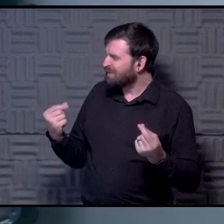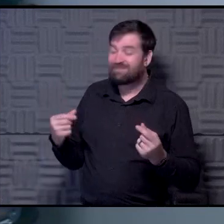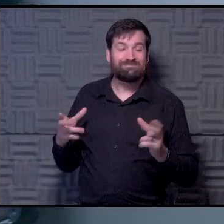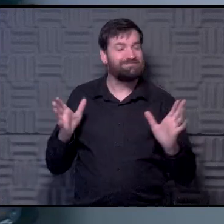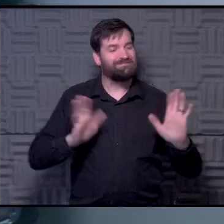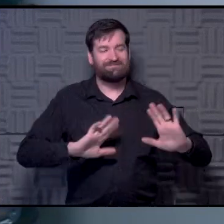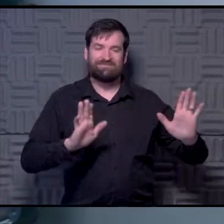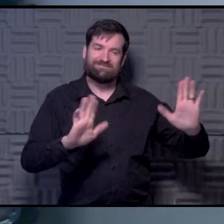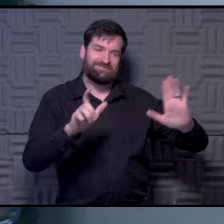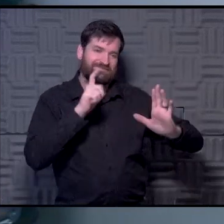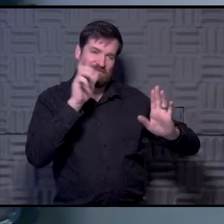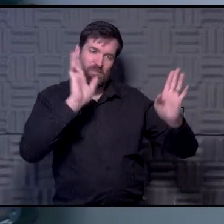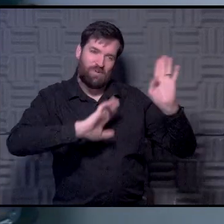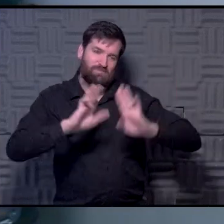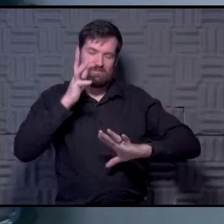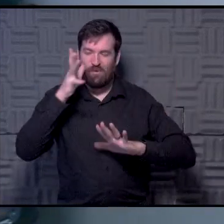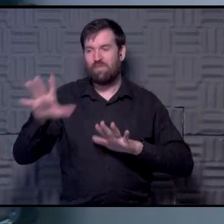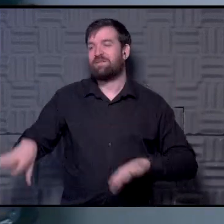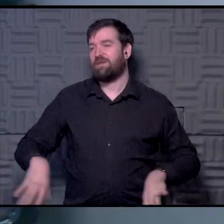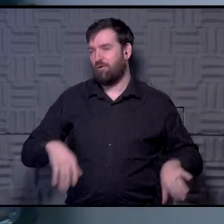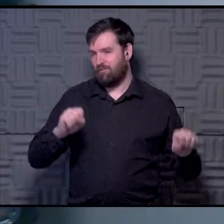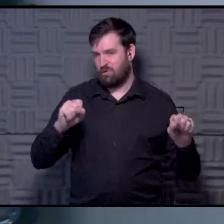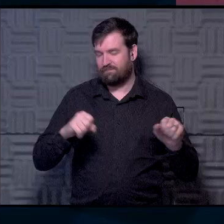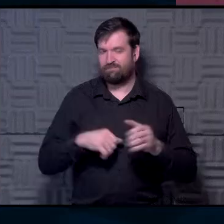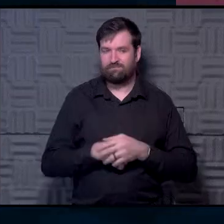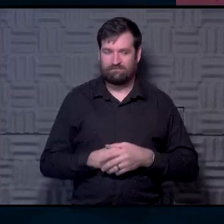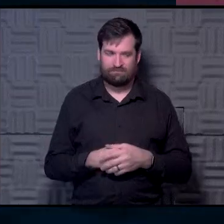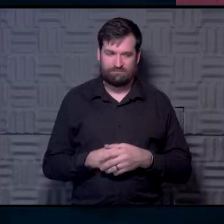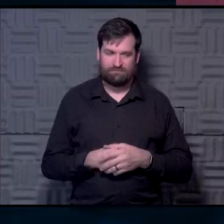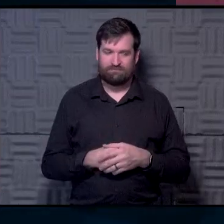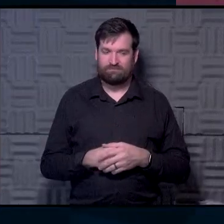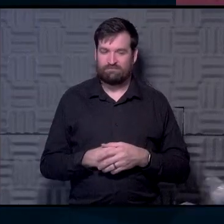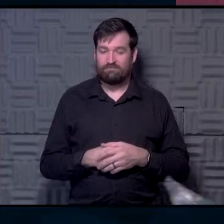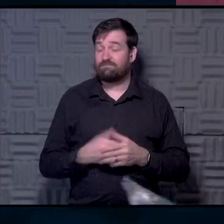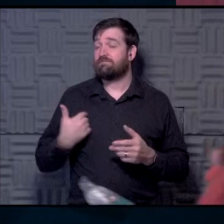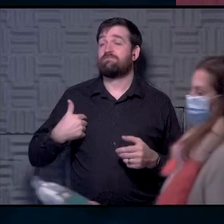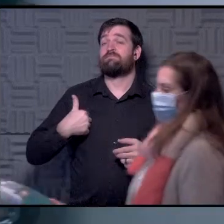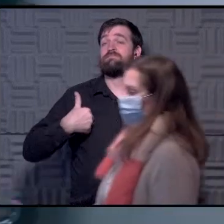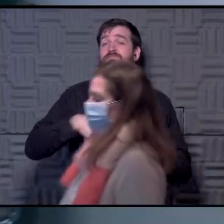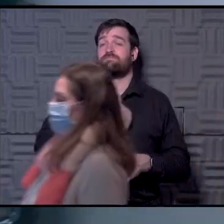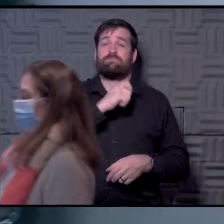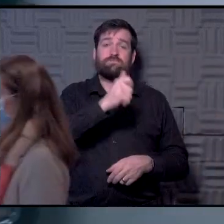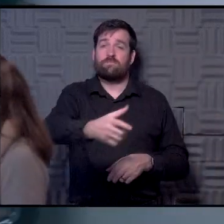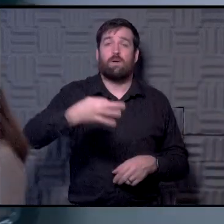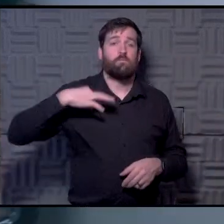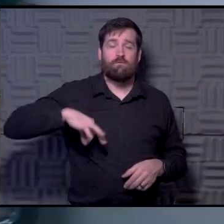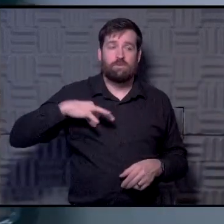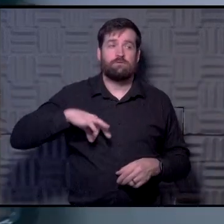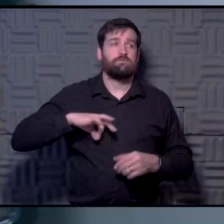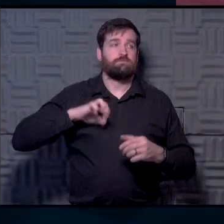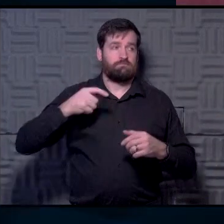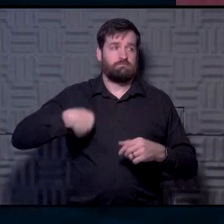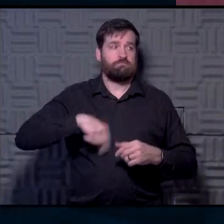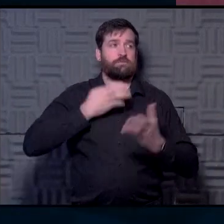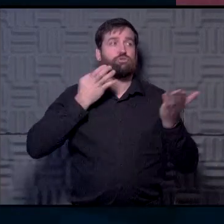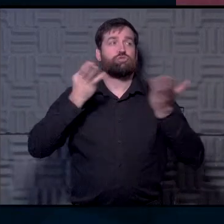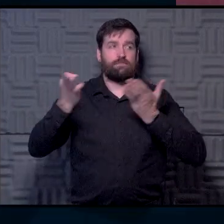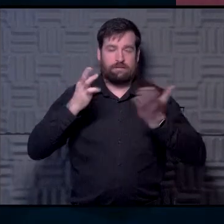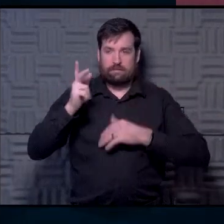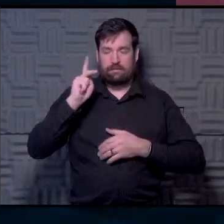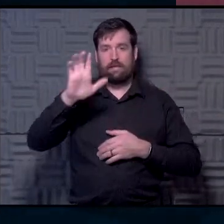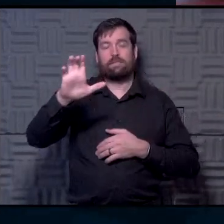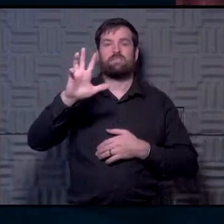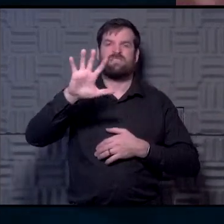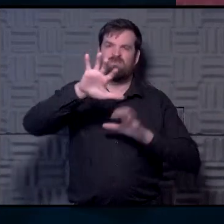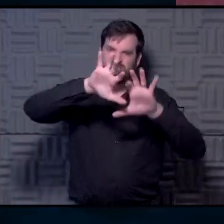No worries. I'm going to take over from here. And we just wanted, as a nonprofit, we've been servicing Kansas City and Thank worldwide you.